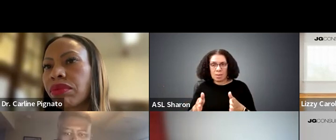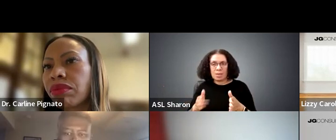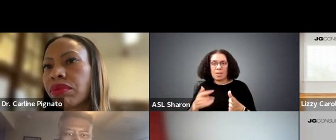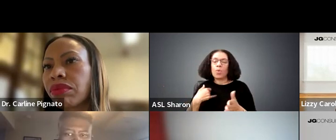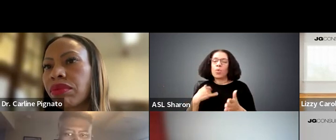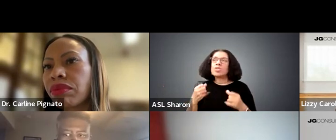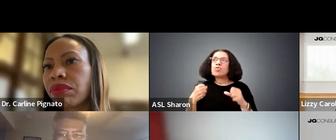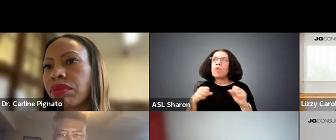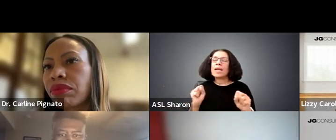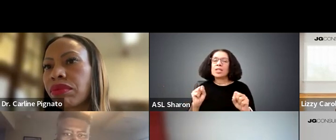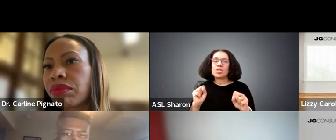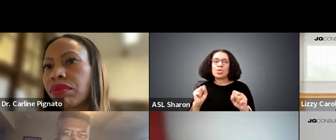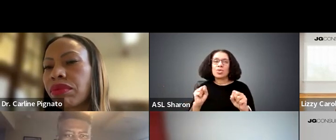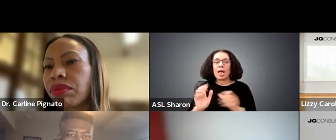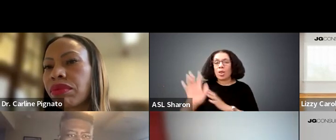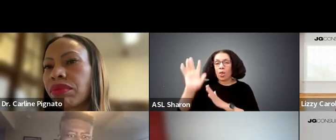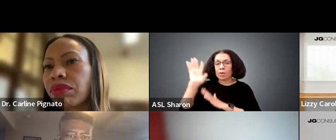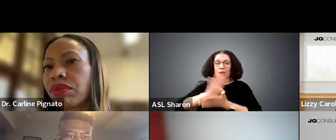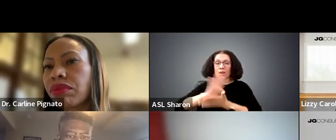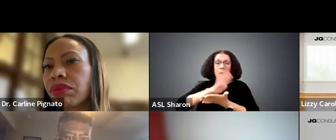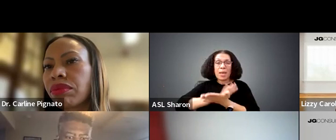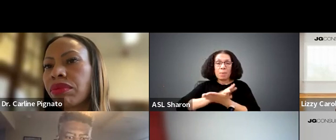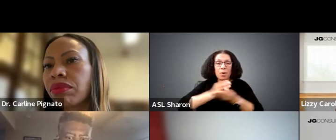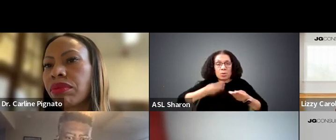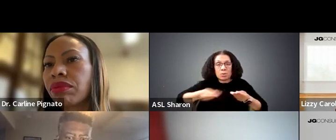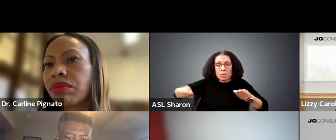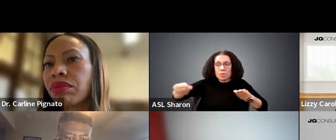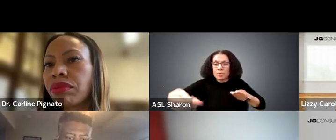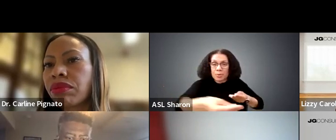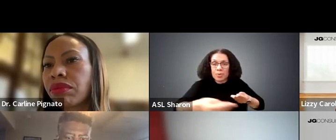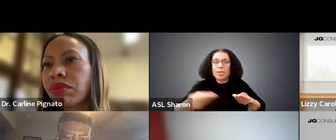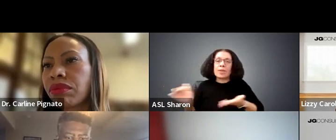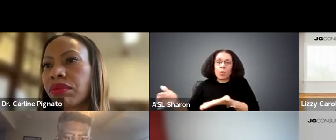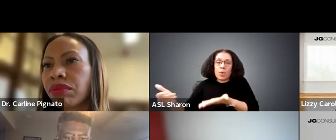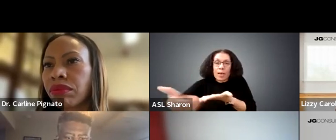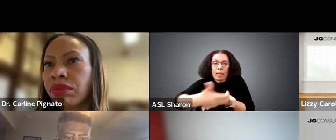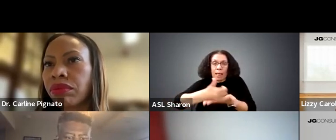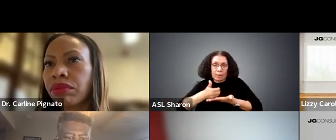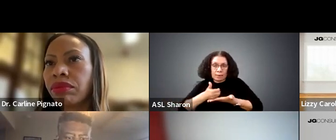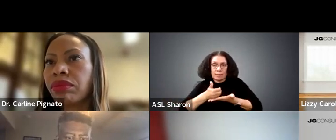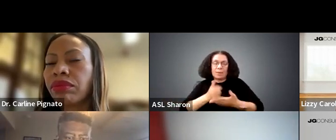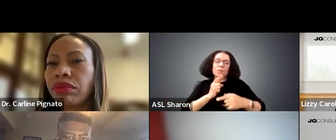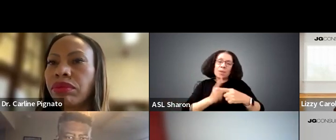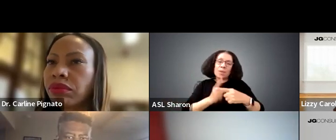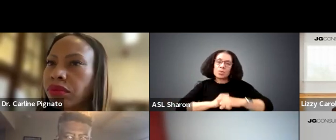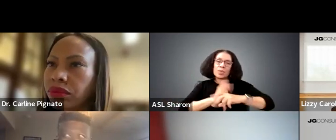at the end of the day process, and keeping control over the confidential